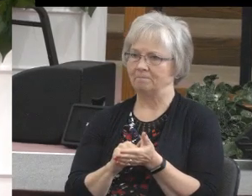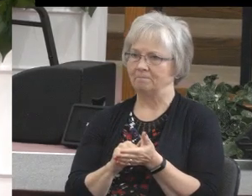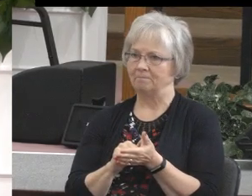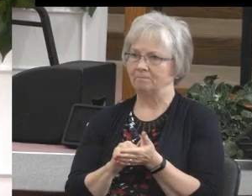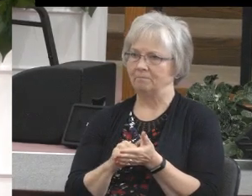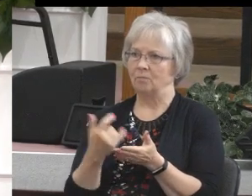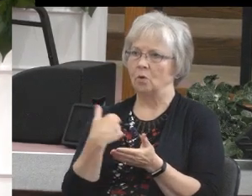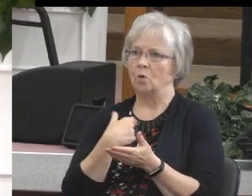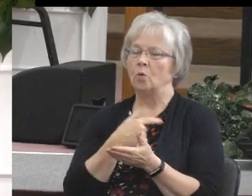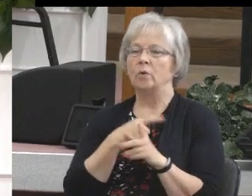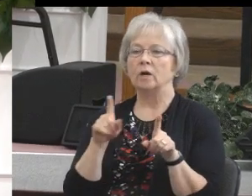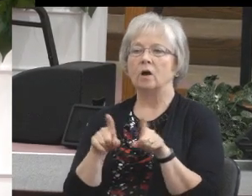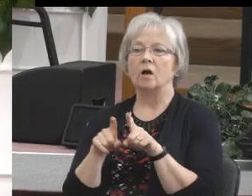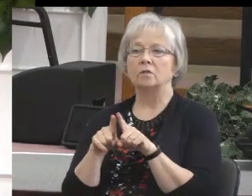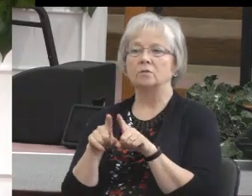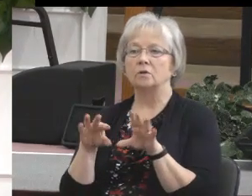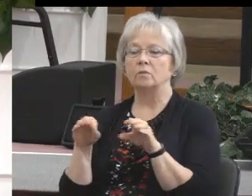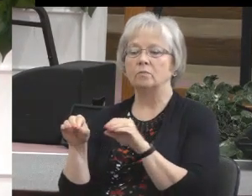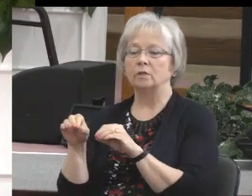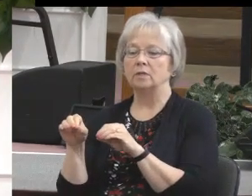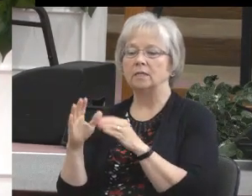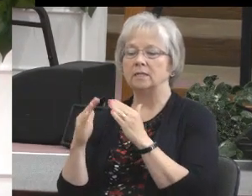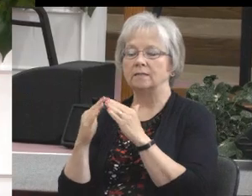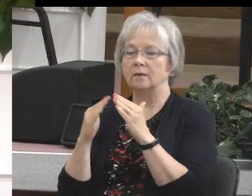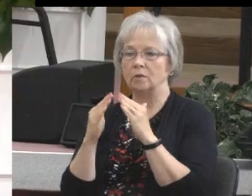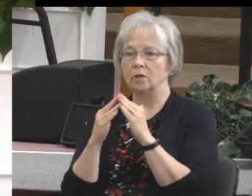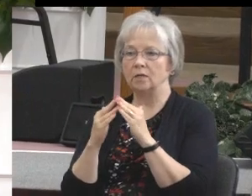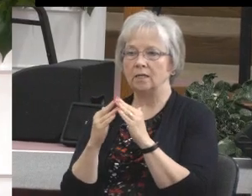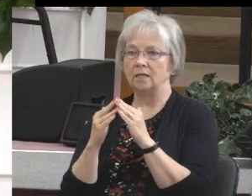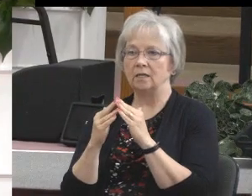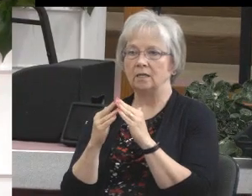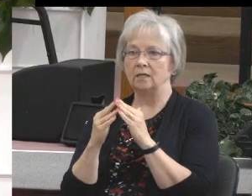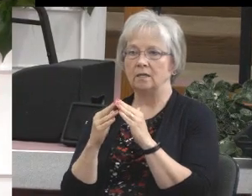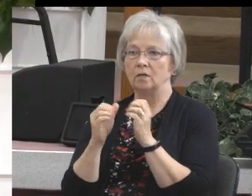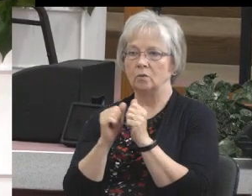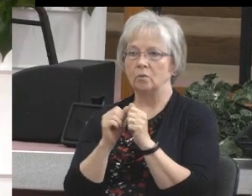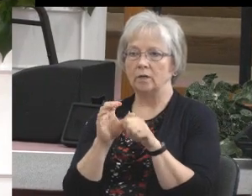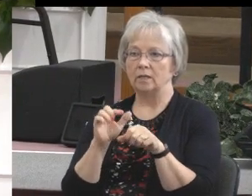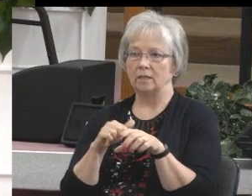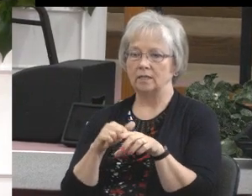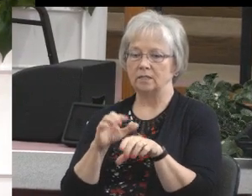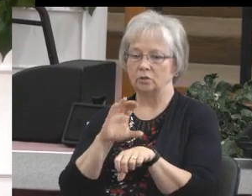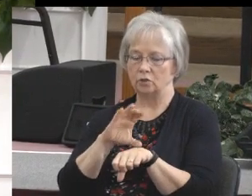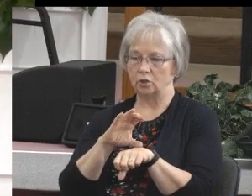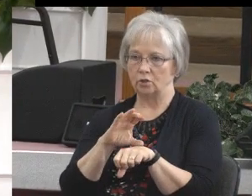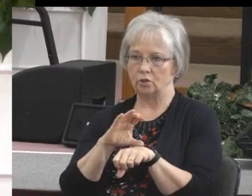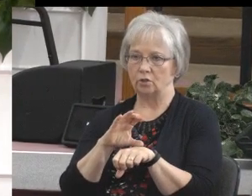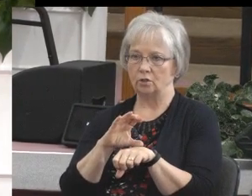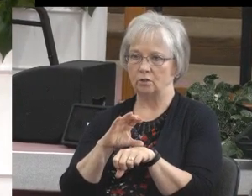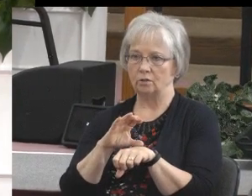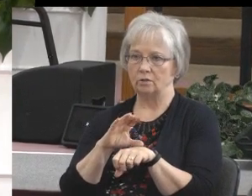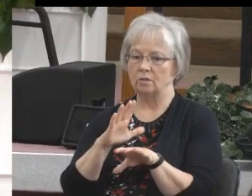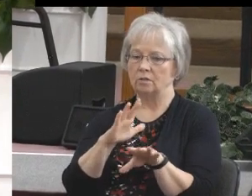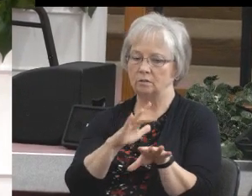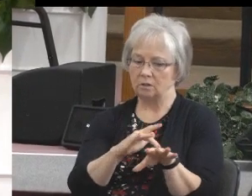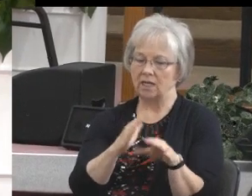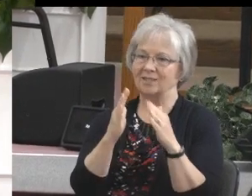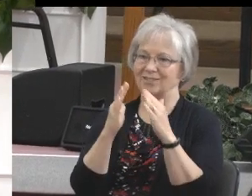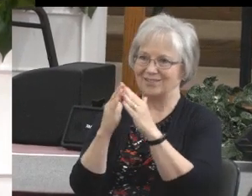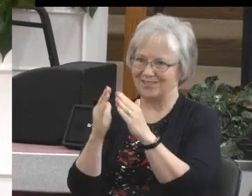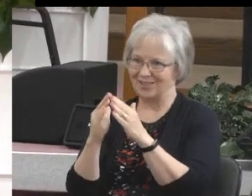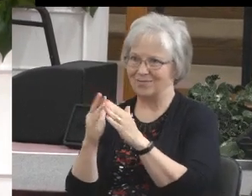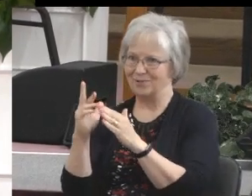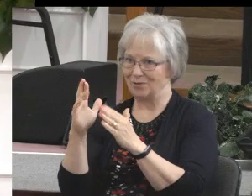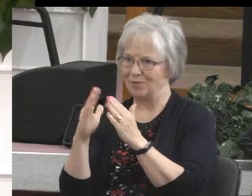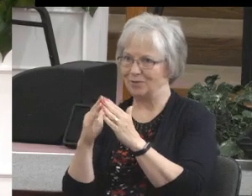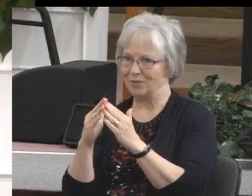We're also put in this community, and many of us have identified with this church in order to reach this community. If God has brought you to this